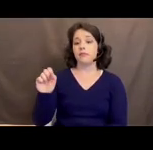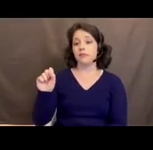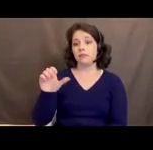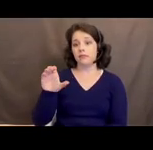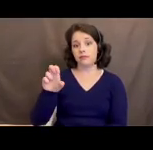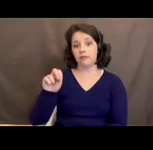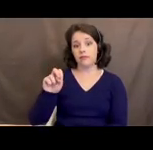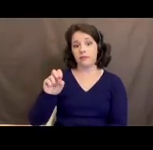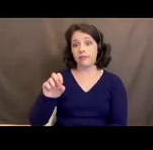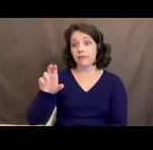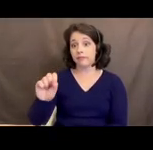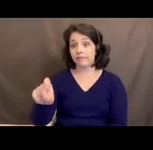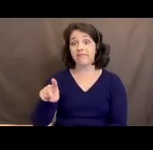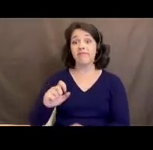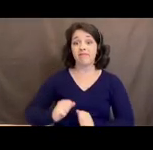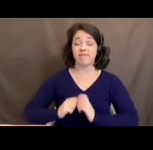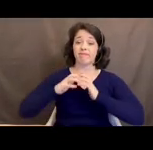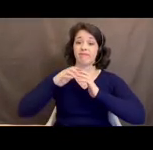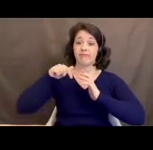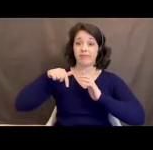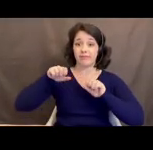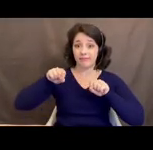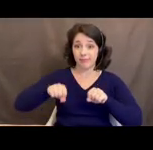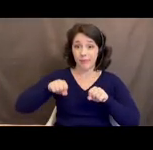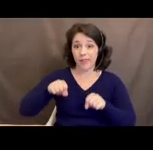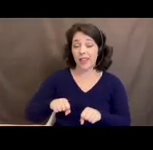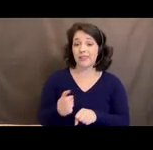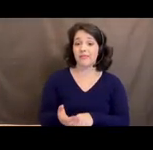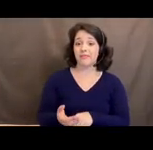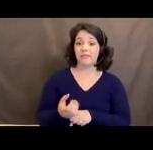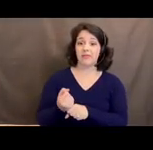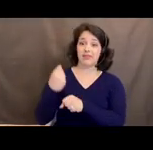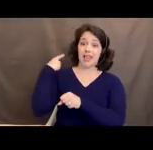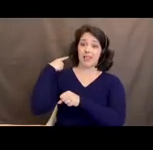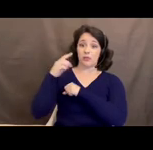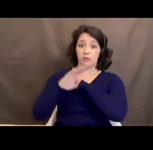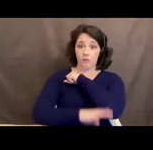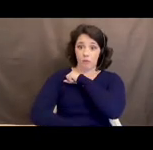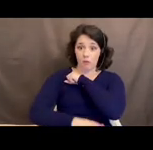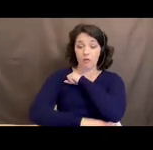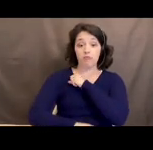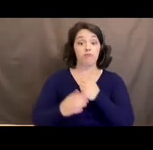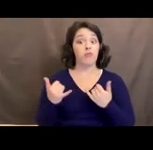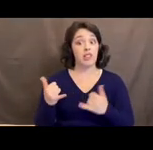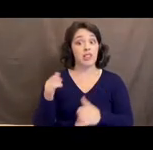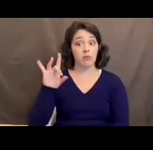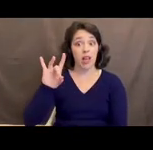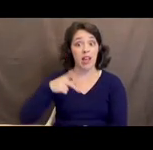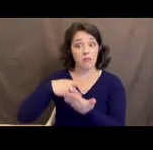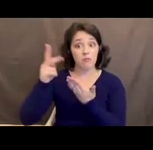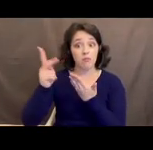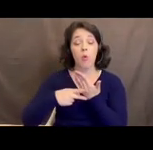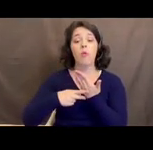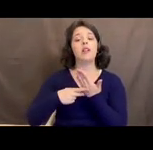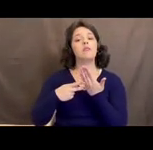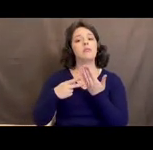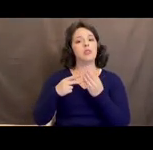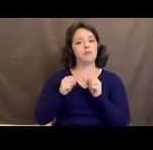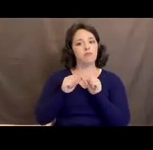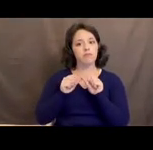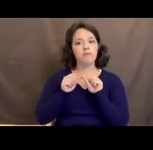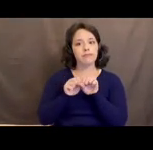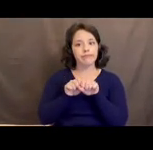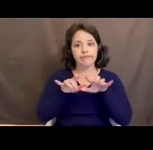fall. Adoption is going really well. We have 8 programs today, and we're continuing to roll out additional state plans